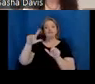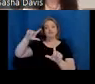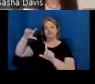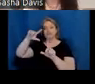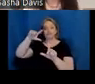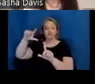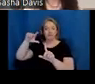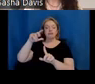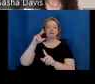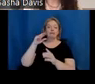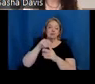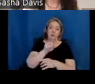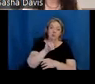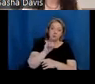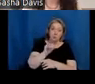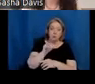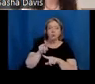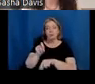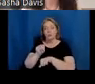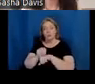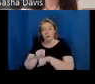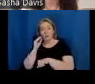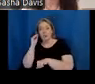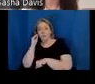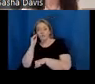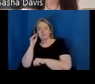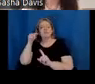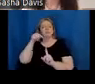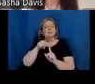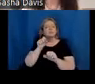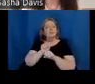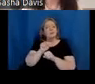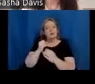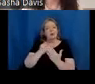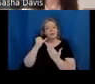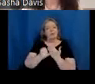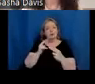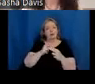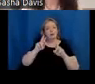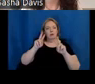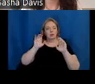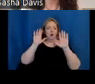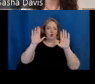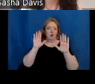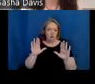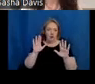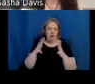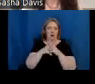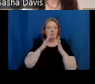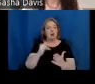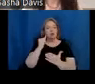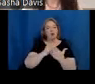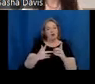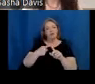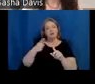at home. And this was for this project that she was working on called Great American Artists of Minority Groups.